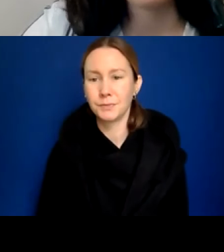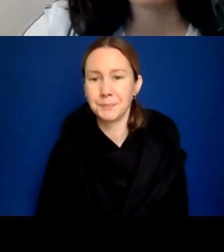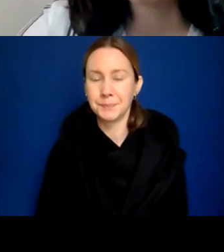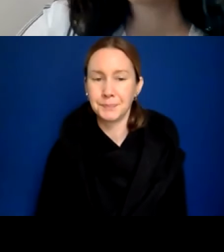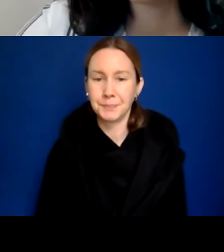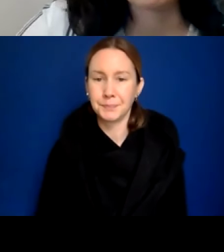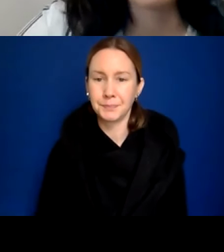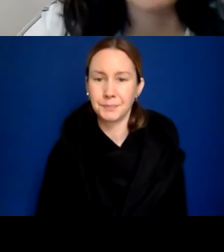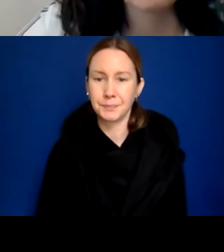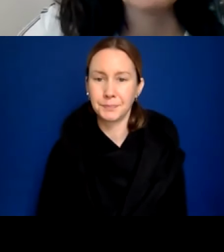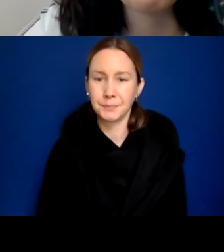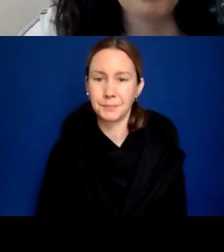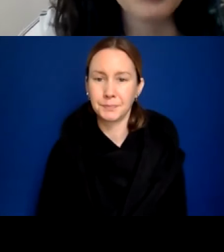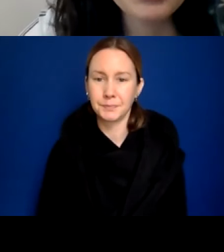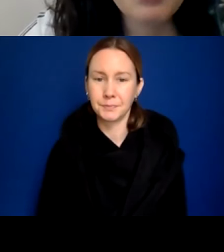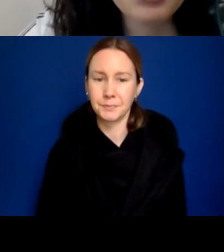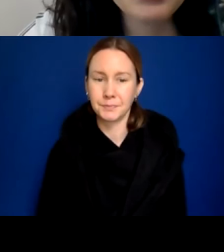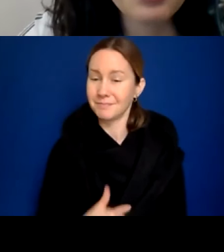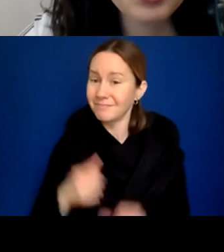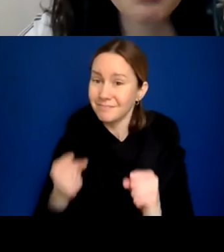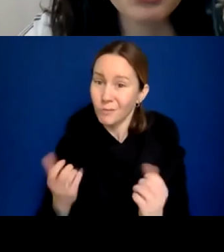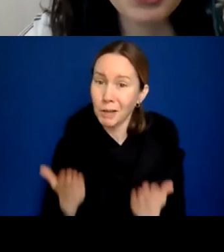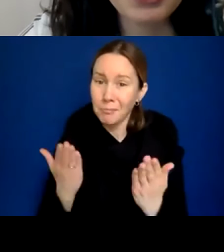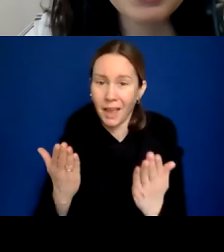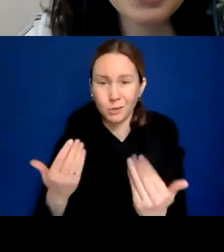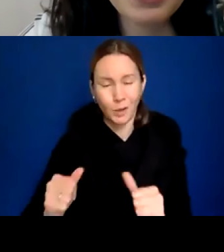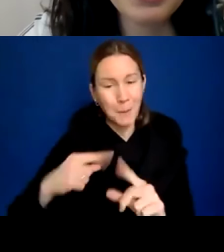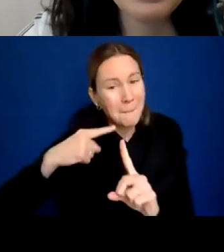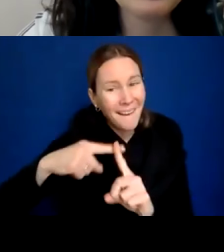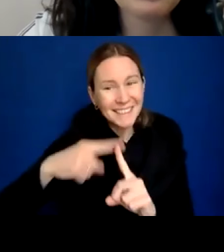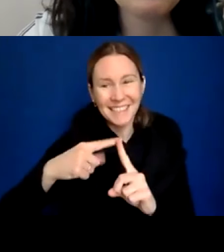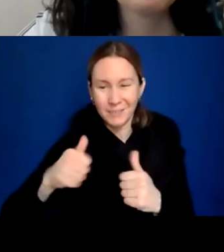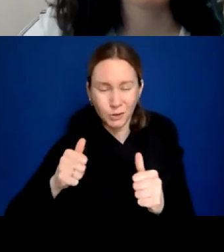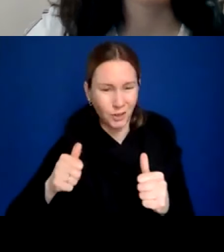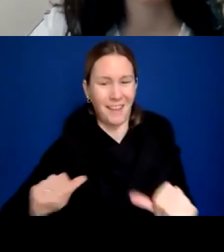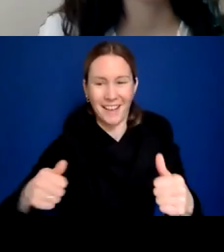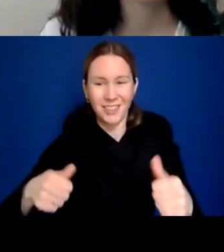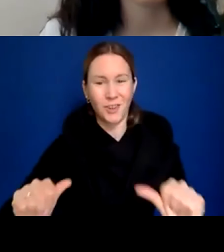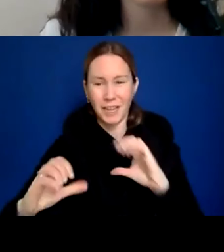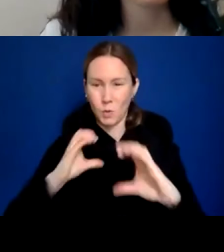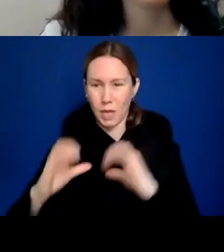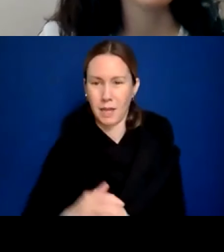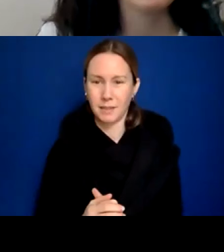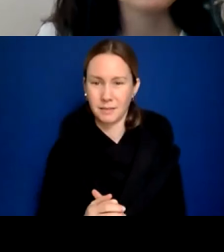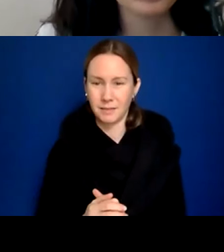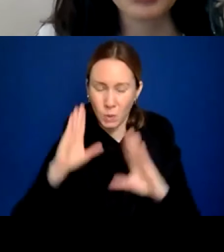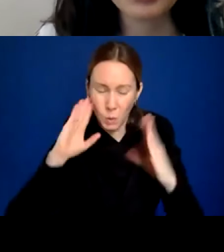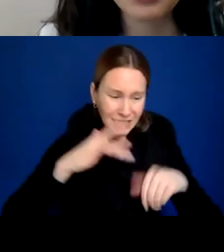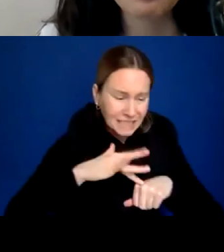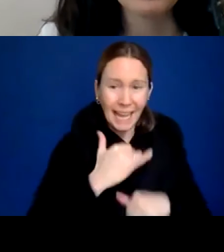So I highly recommend being positive about attempts to communicate. So don't focus on errors or feel